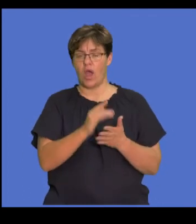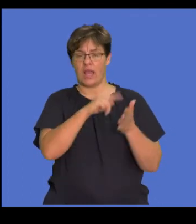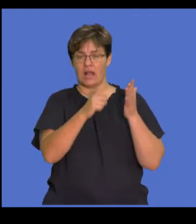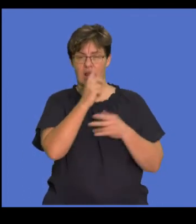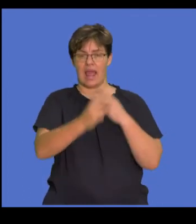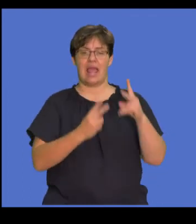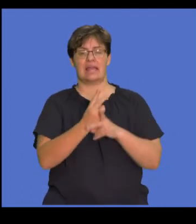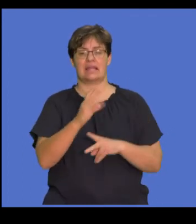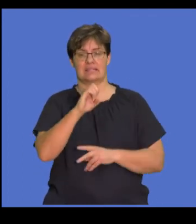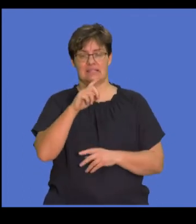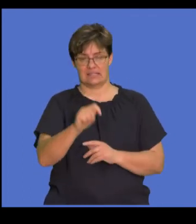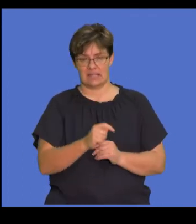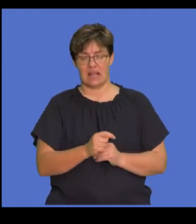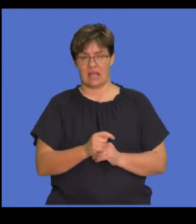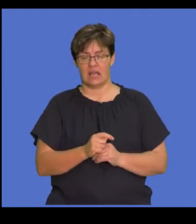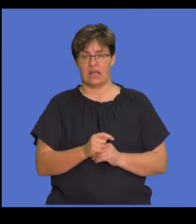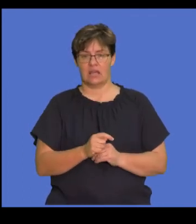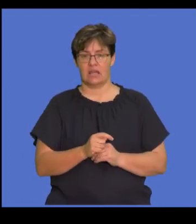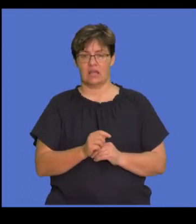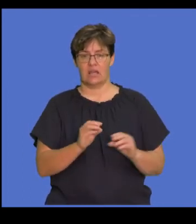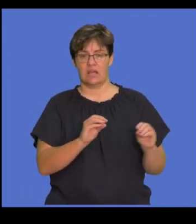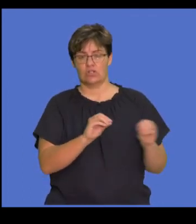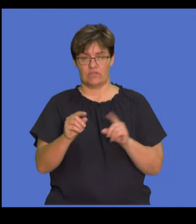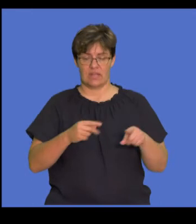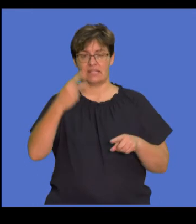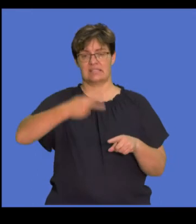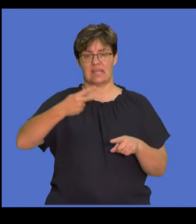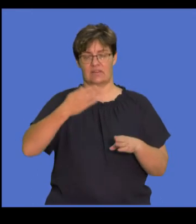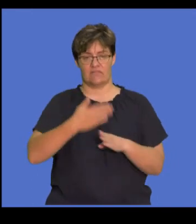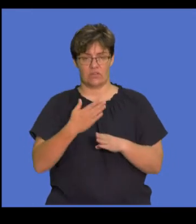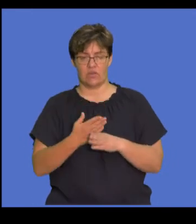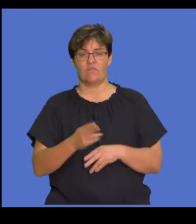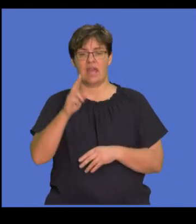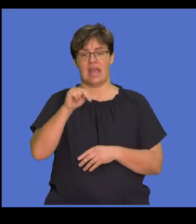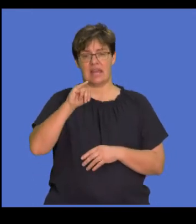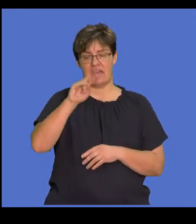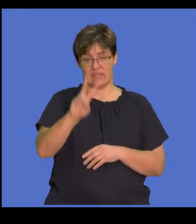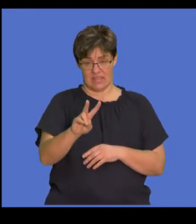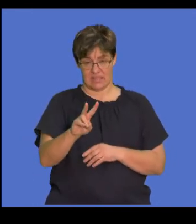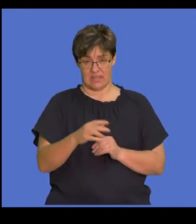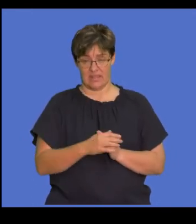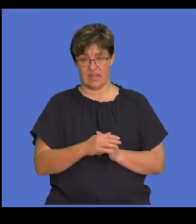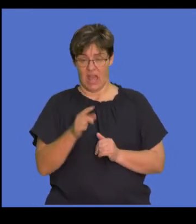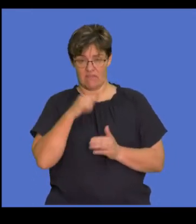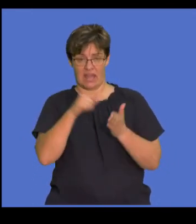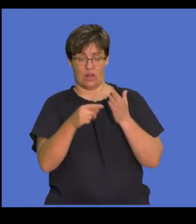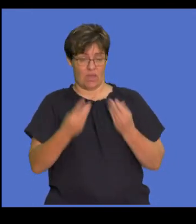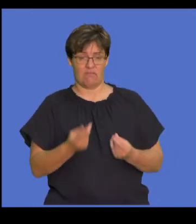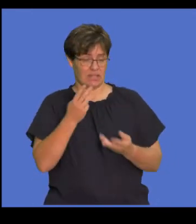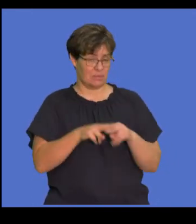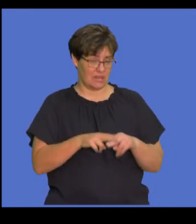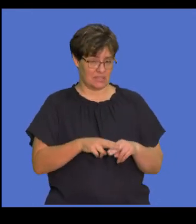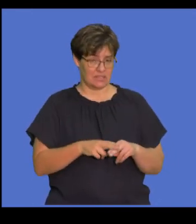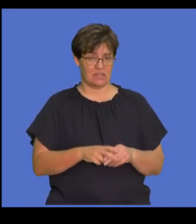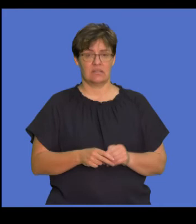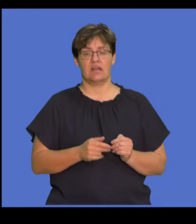reset your calculator by pressing either shift or your second function or your NIV, if that's what your